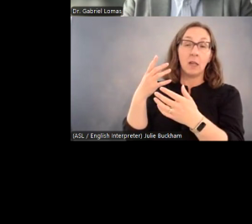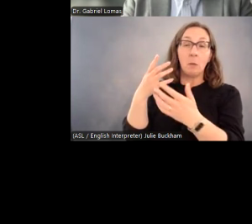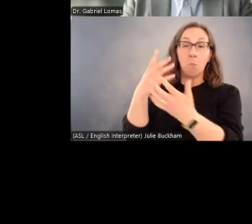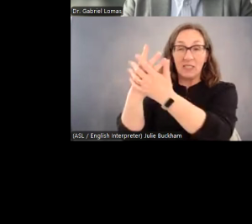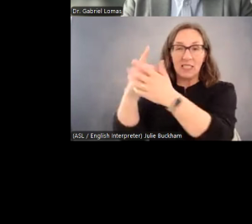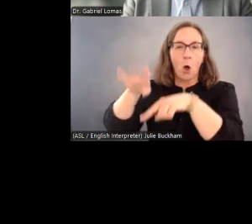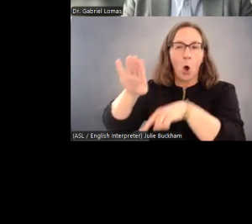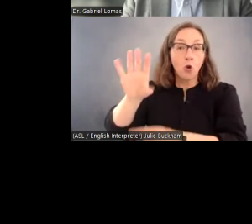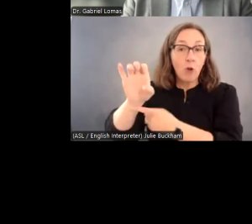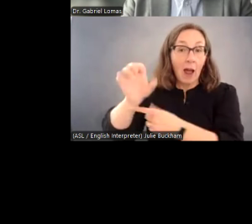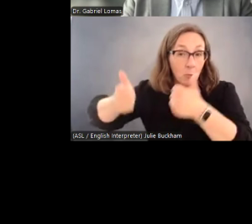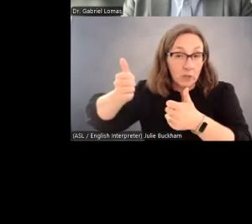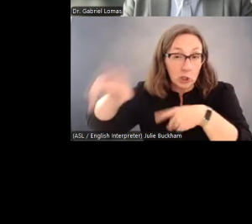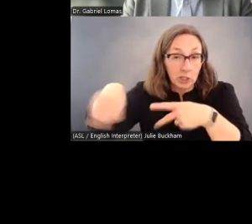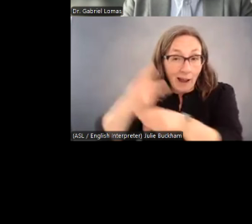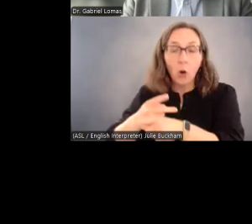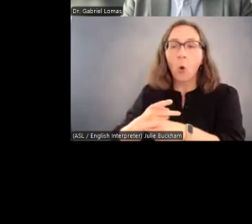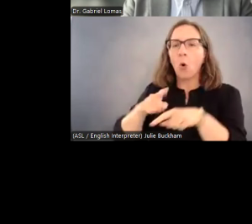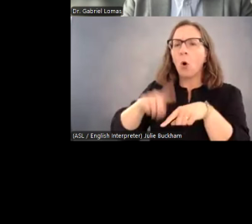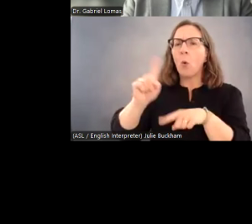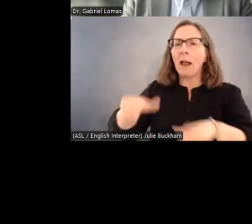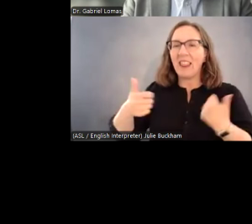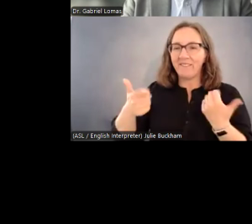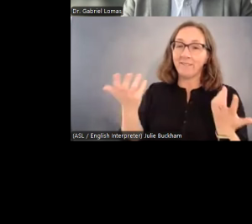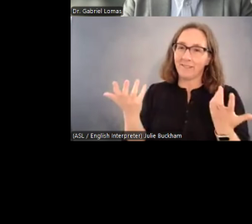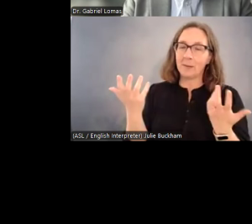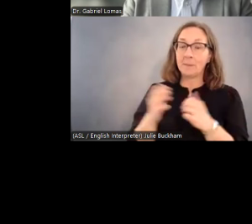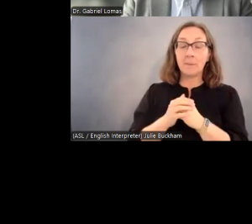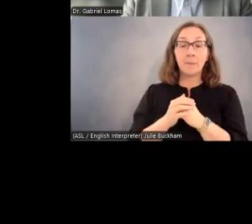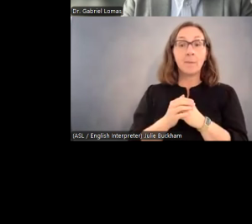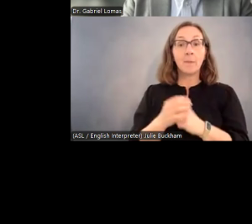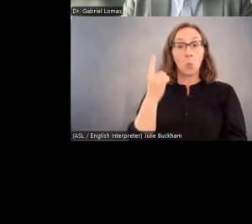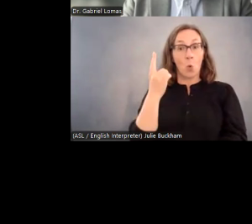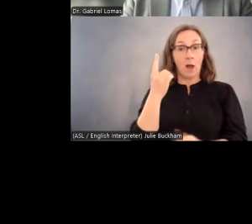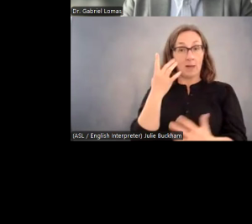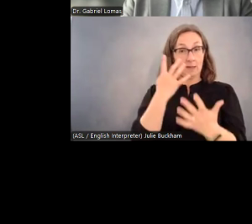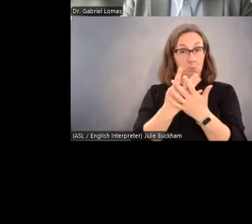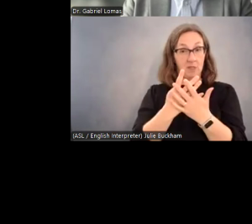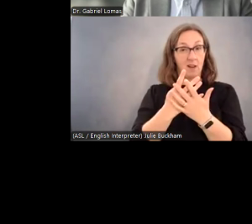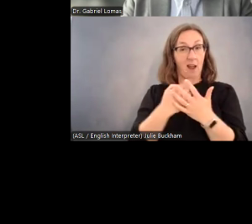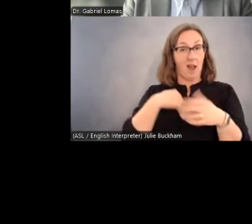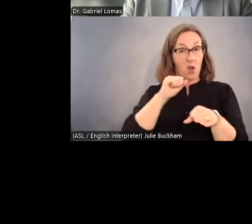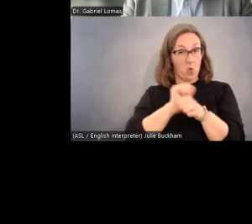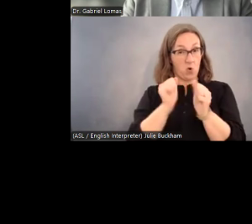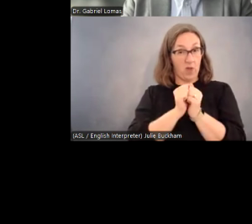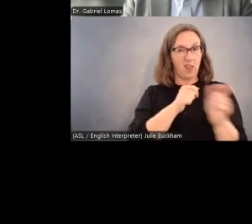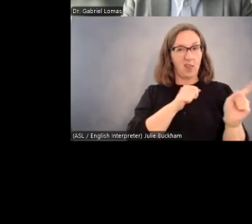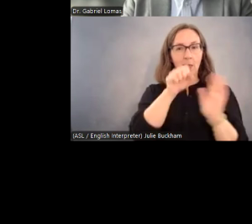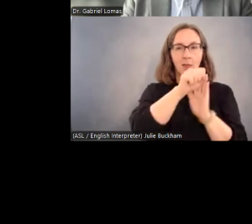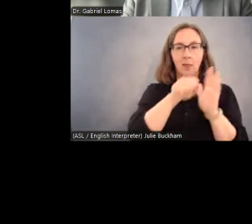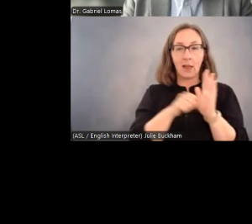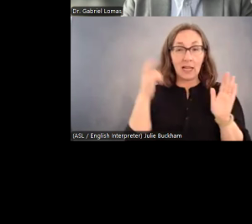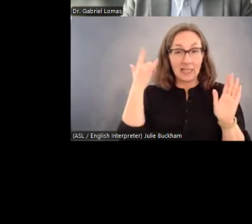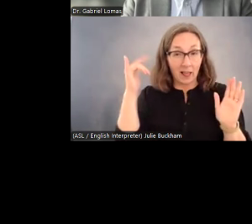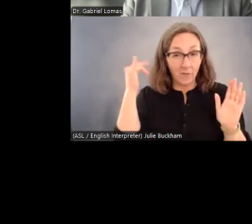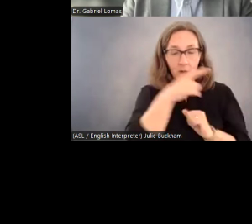or maybe where they live. Now, it's interesting. In one prison that I work with in California, because of